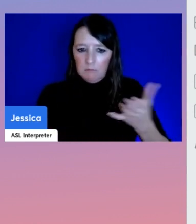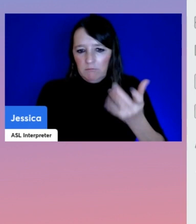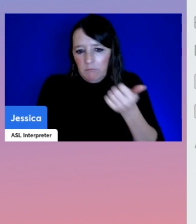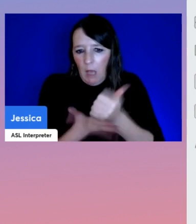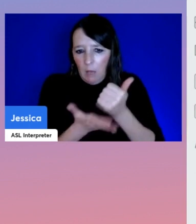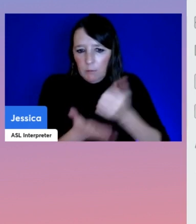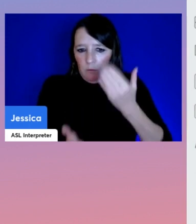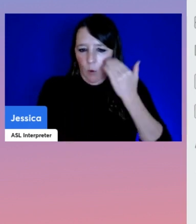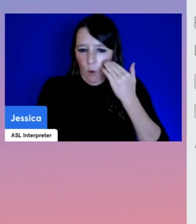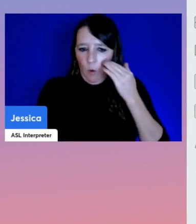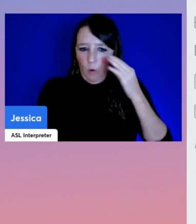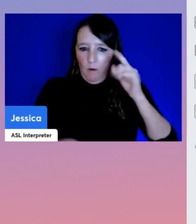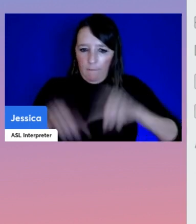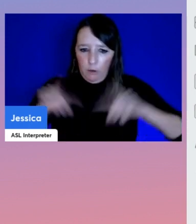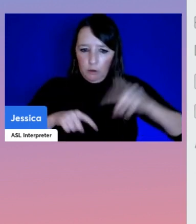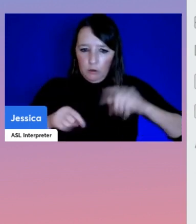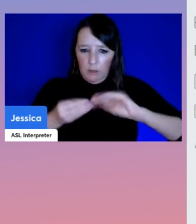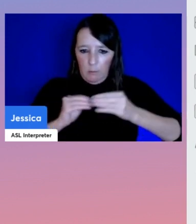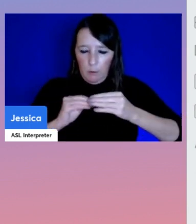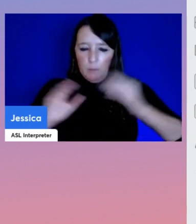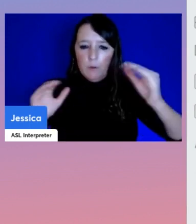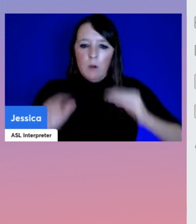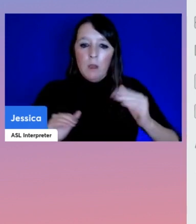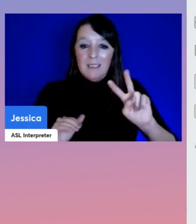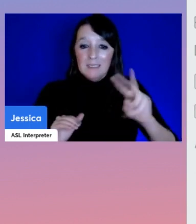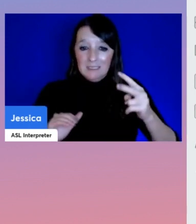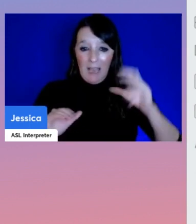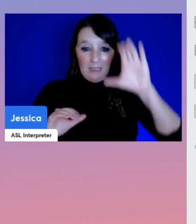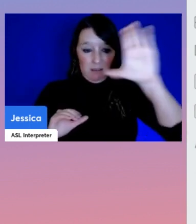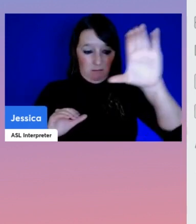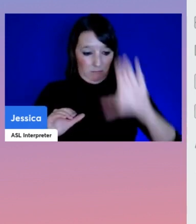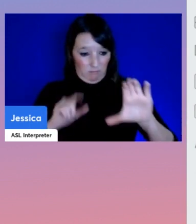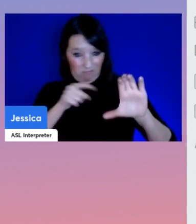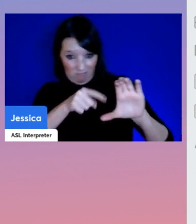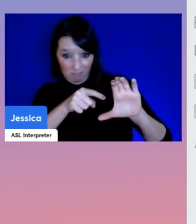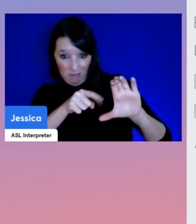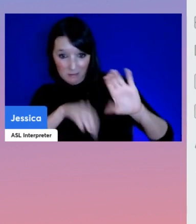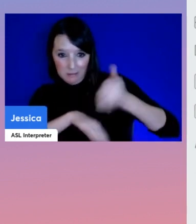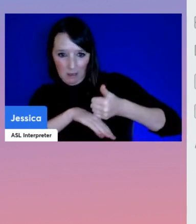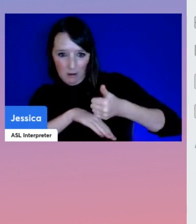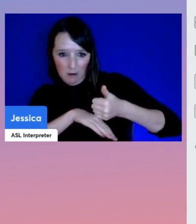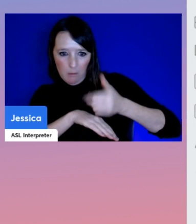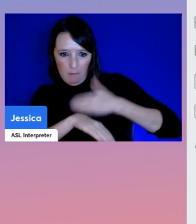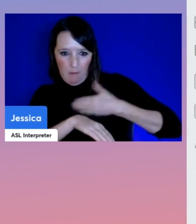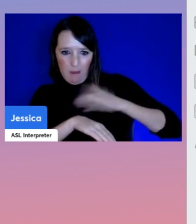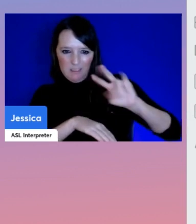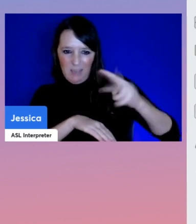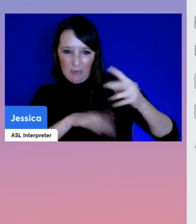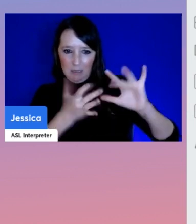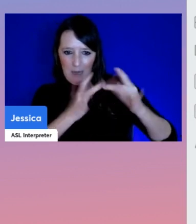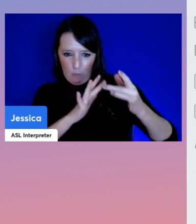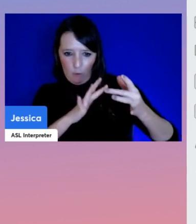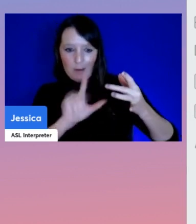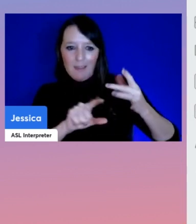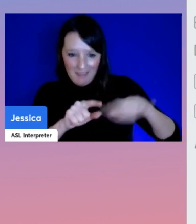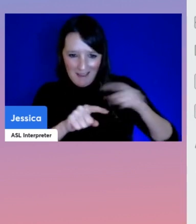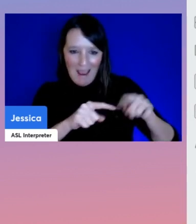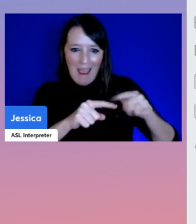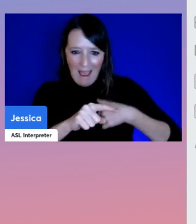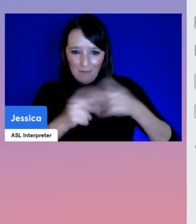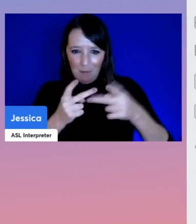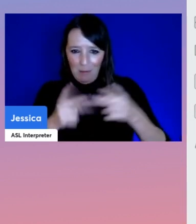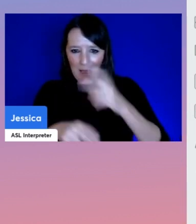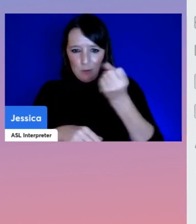virtual network in the second run block, and likewise, I have a placeholder for the version of the network module.